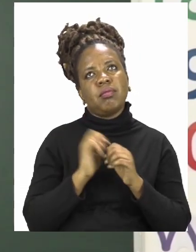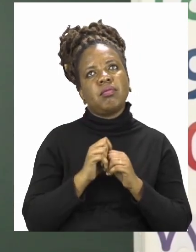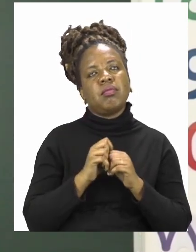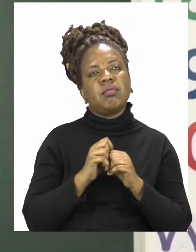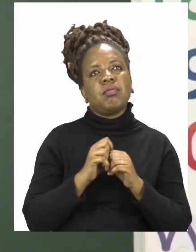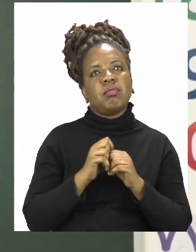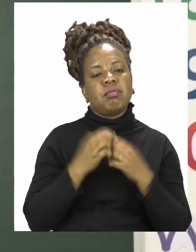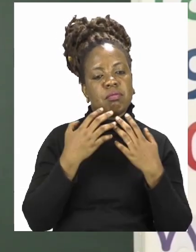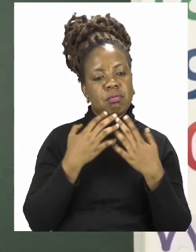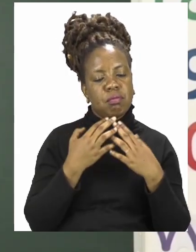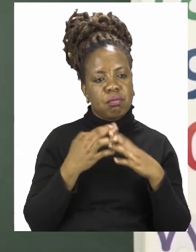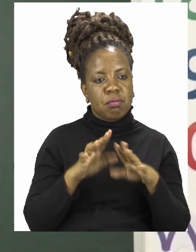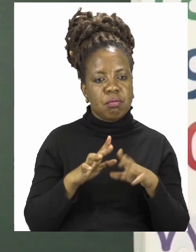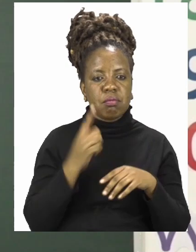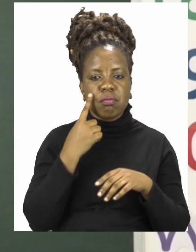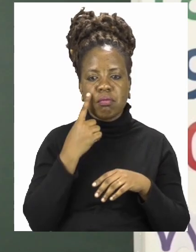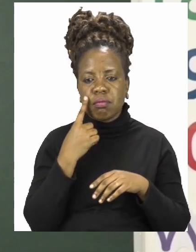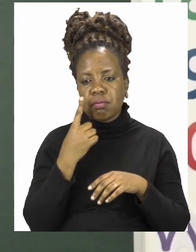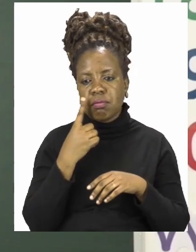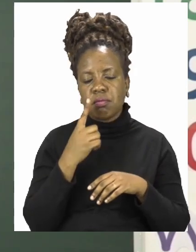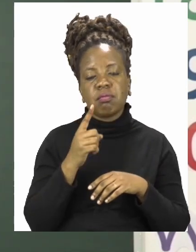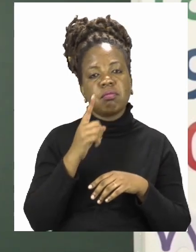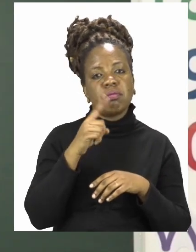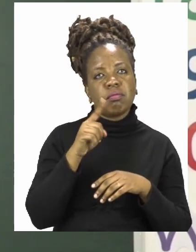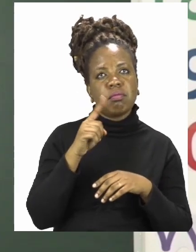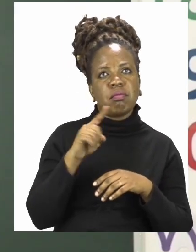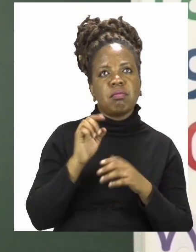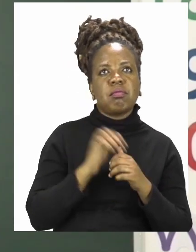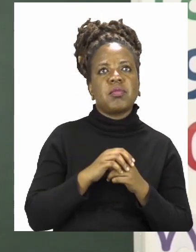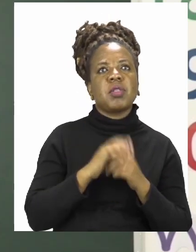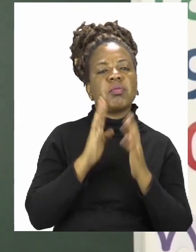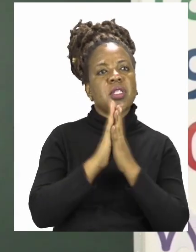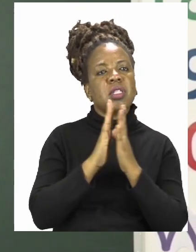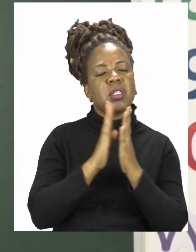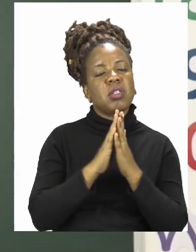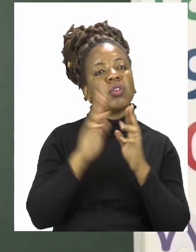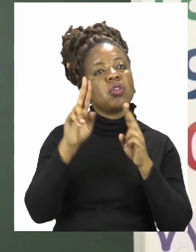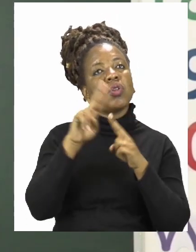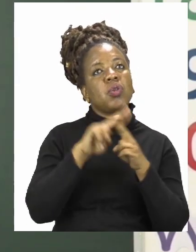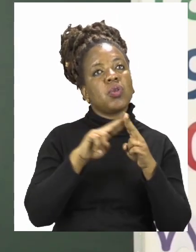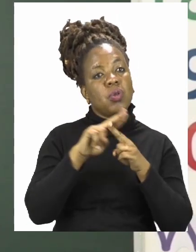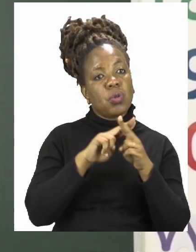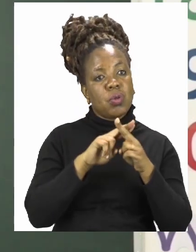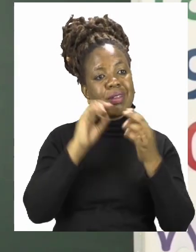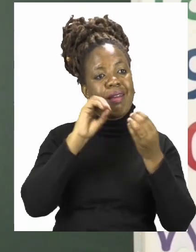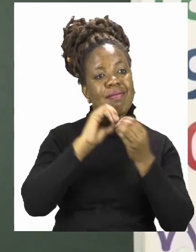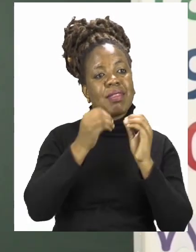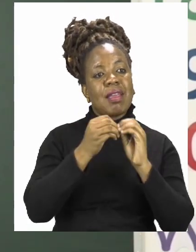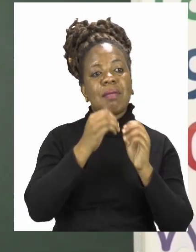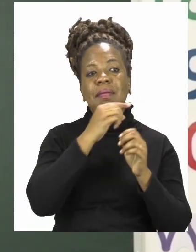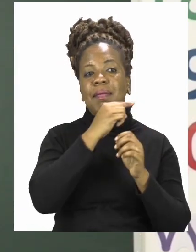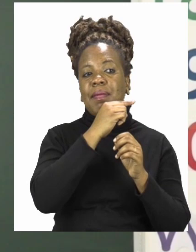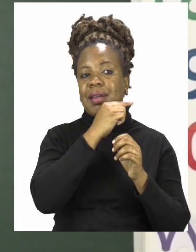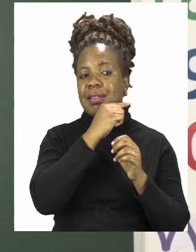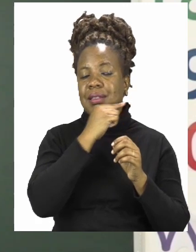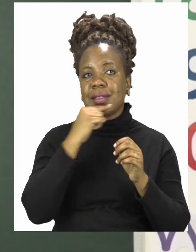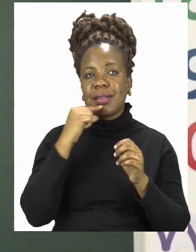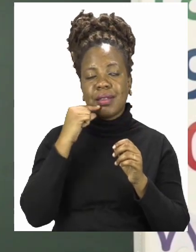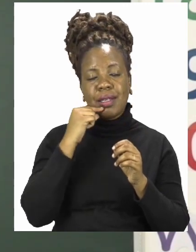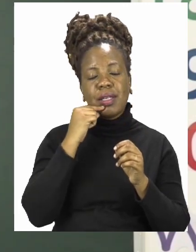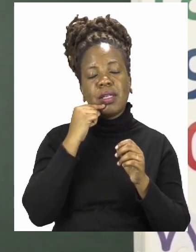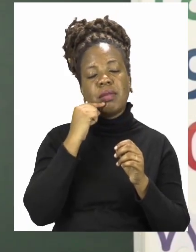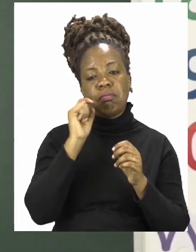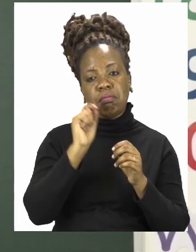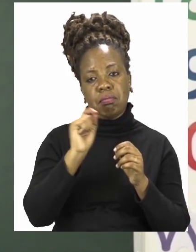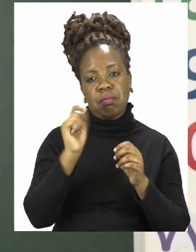them. Also, use the numbered names, just like they use them in the exercise. I'll see